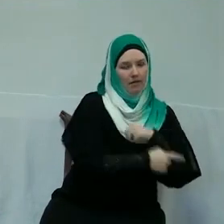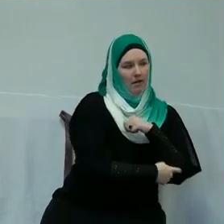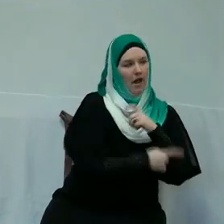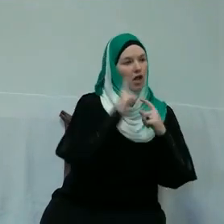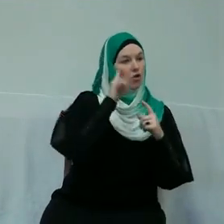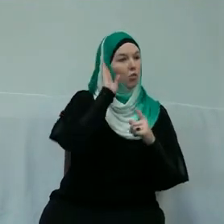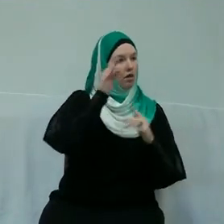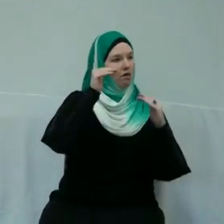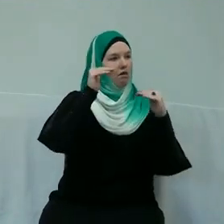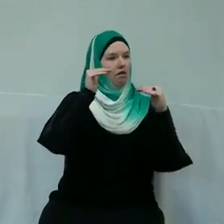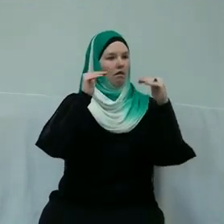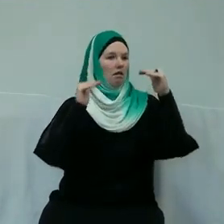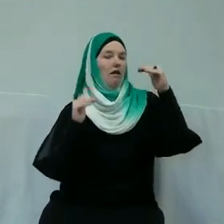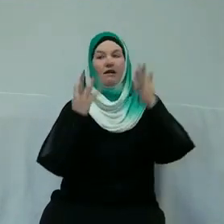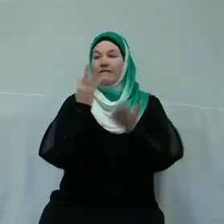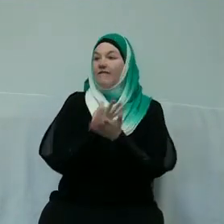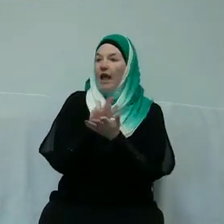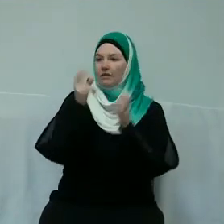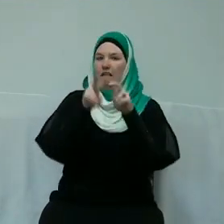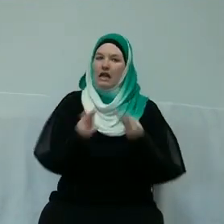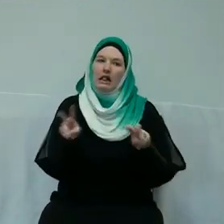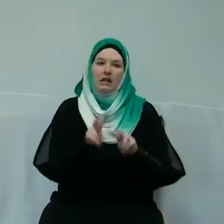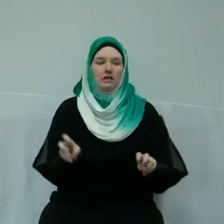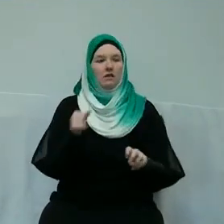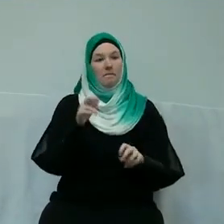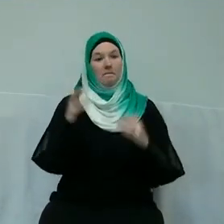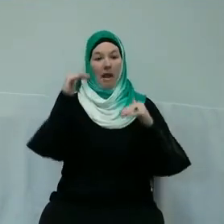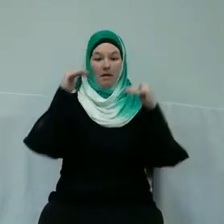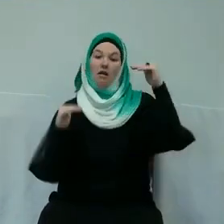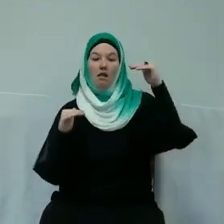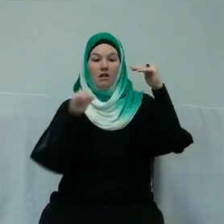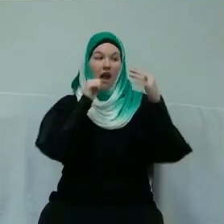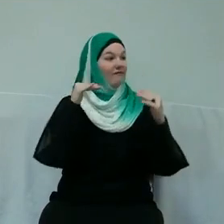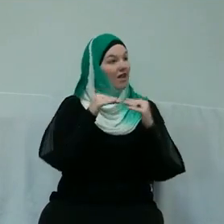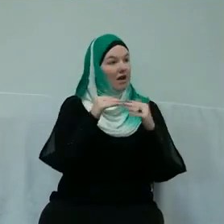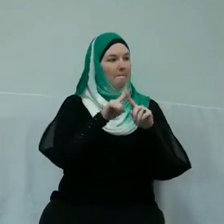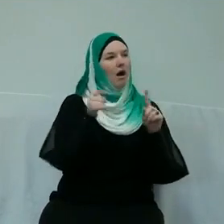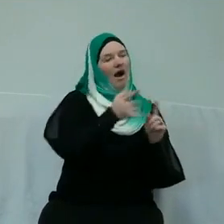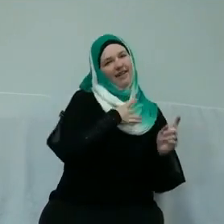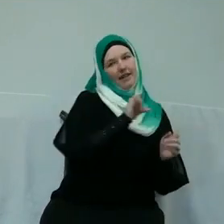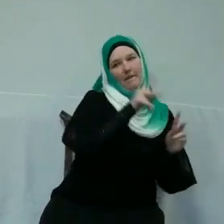away facts, analysis, and conclusion from what is just and what's fair.